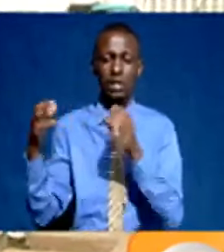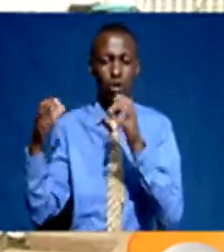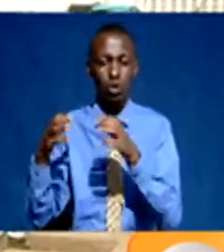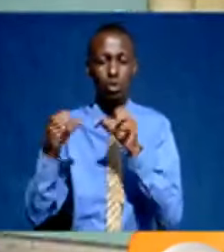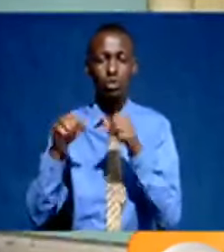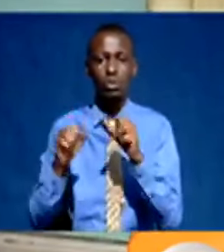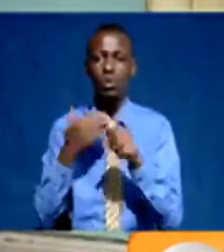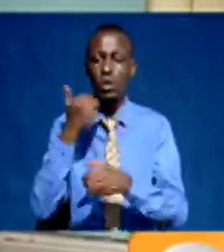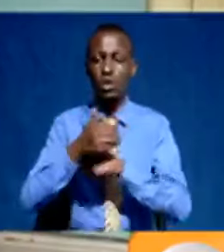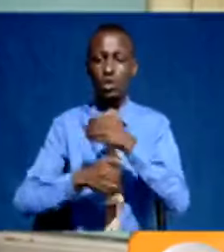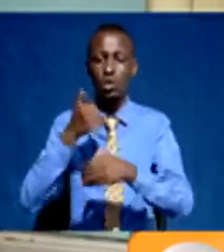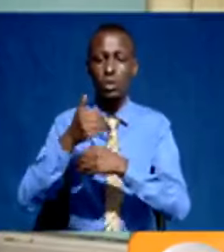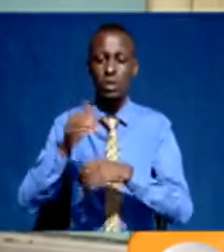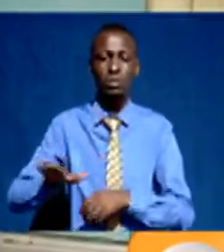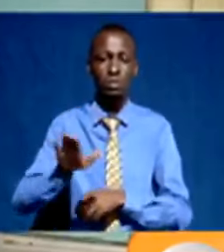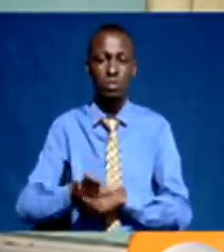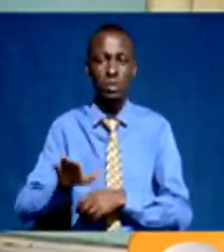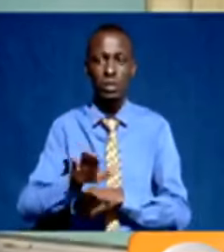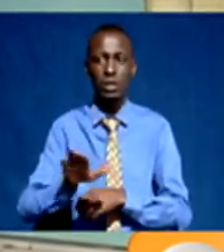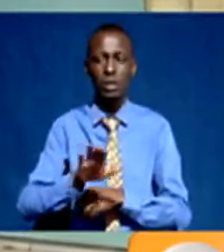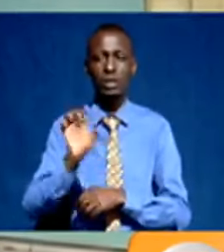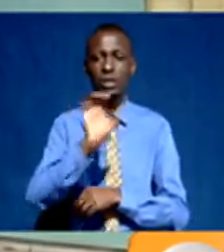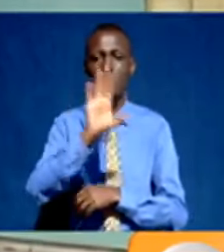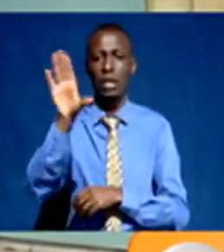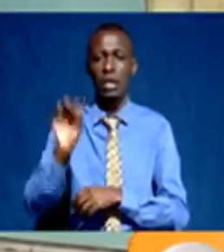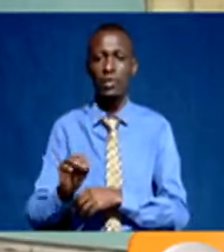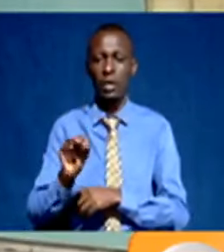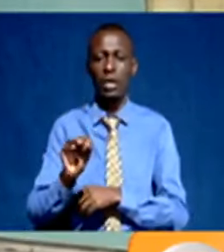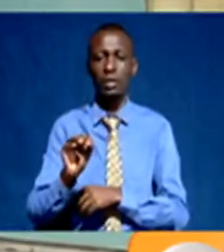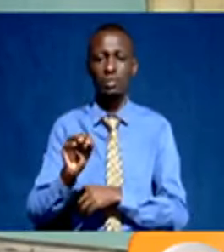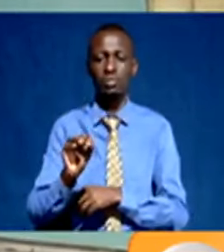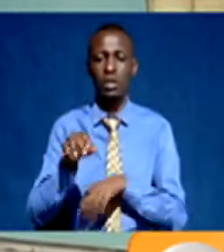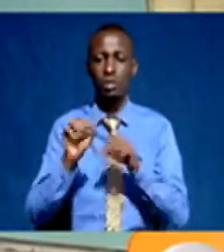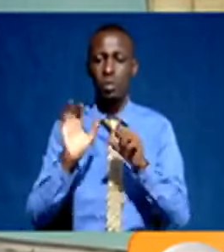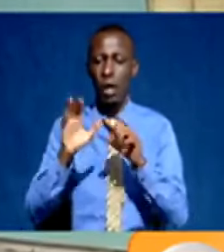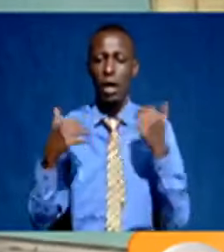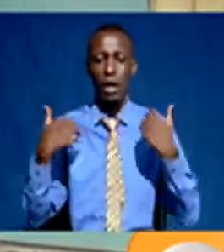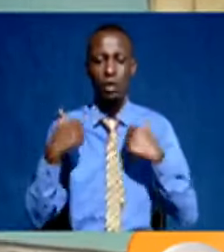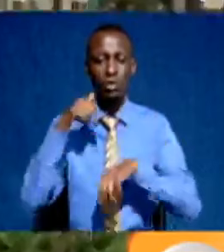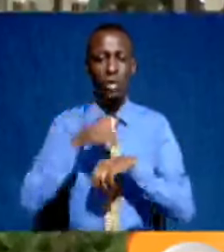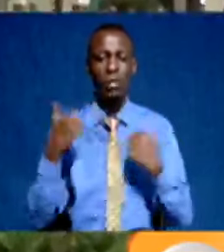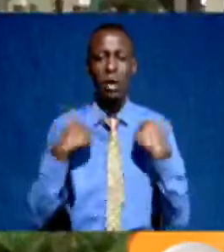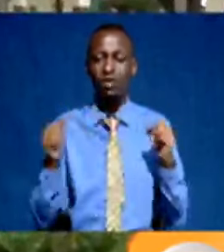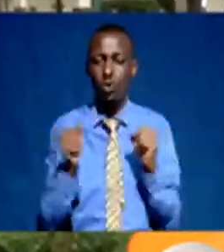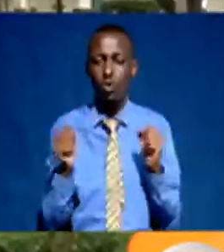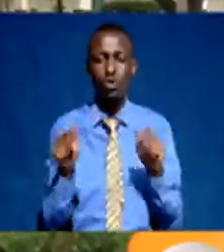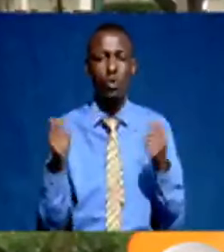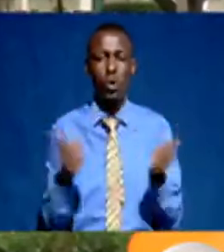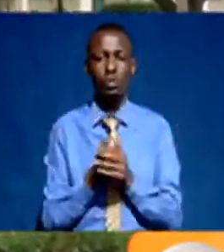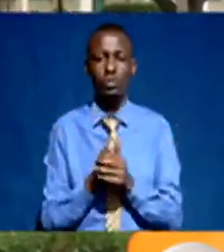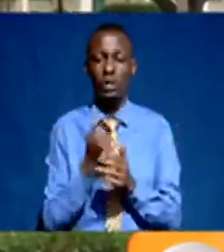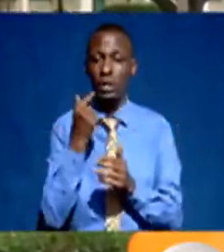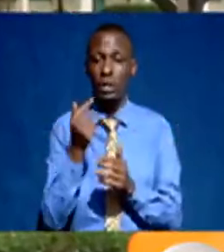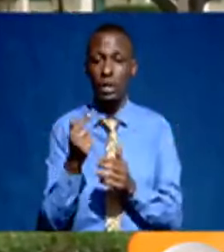establish a socialist footing in East Africa at the height of the Cold War. To date, some residents still refer to the facility